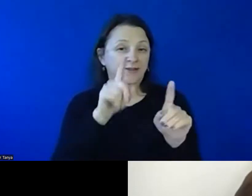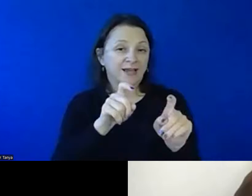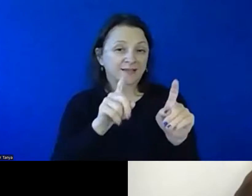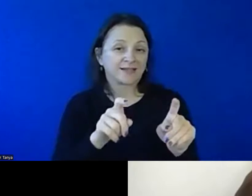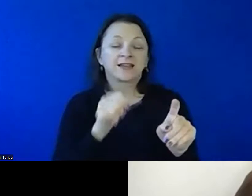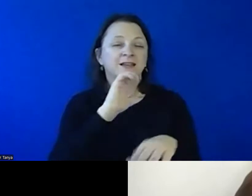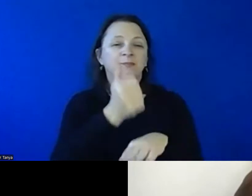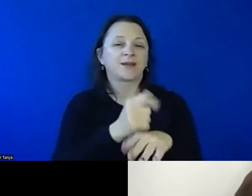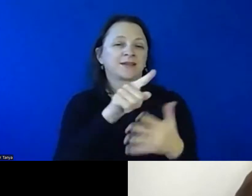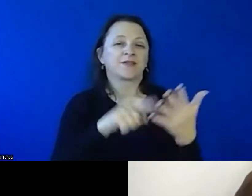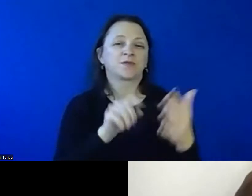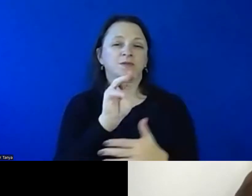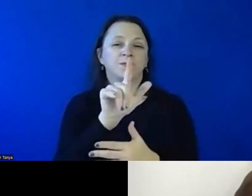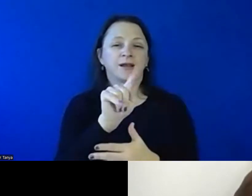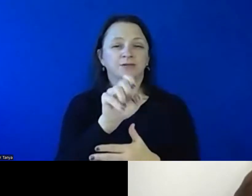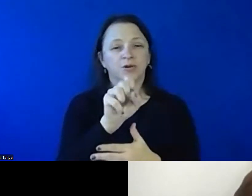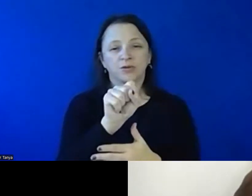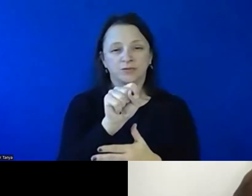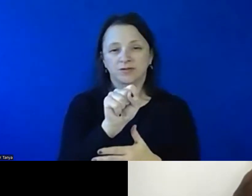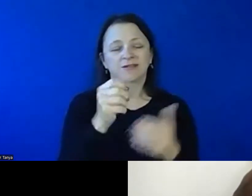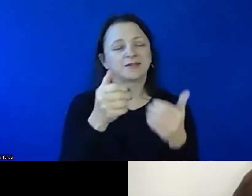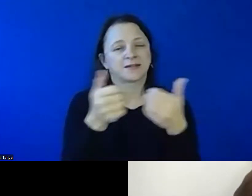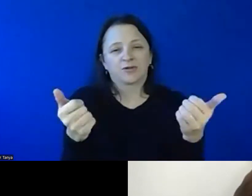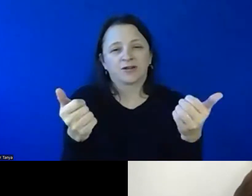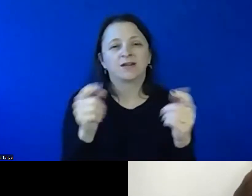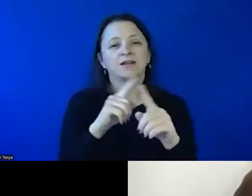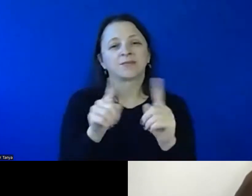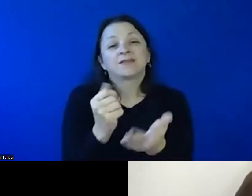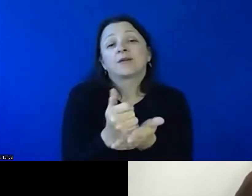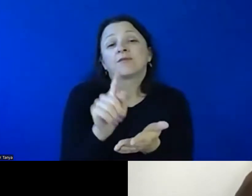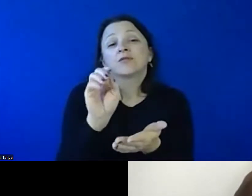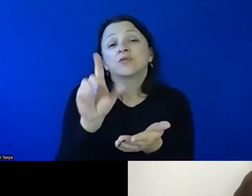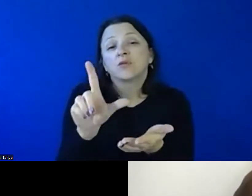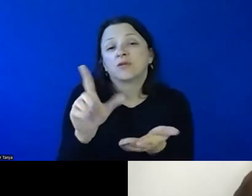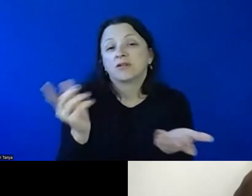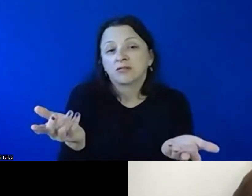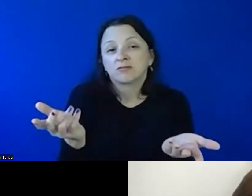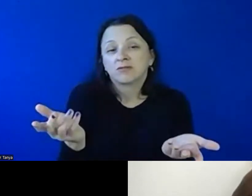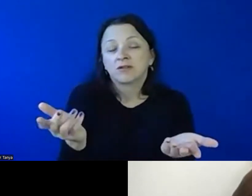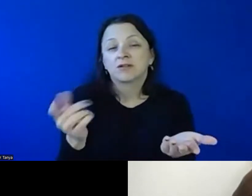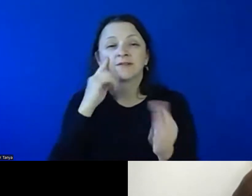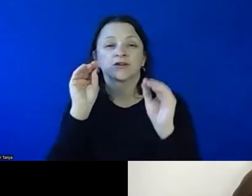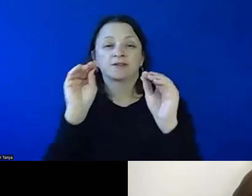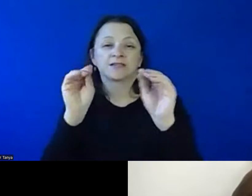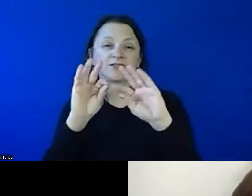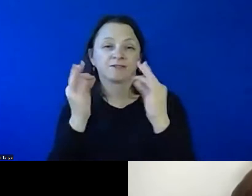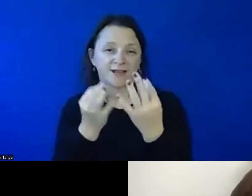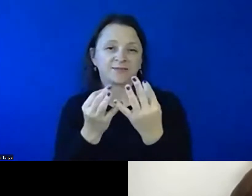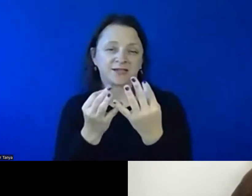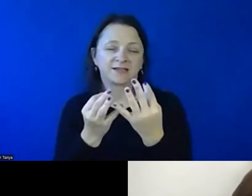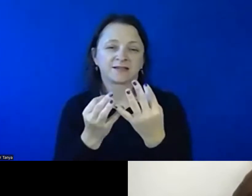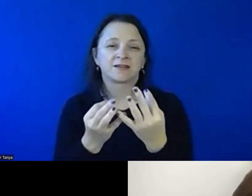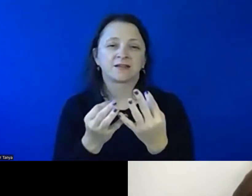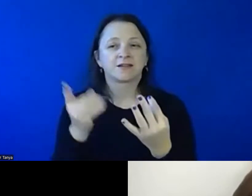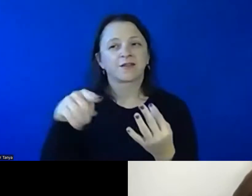not based on these milestones. But it's a useful tool in educating families who may not be